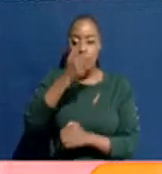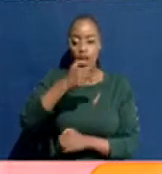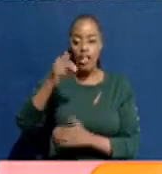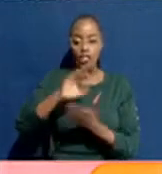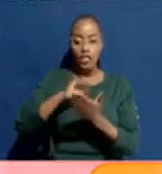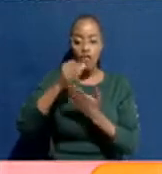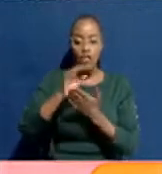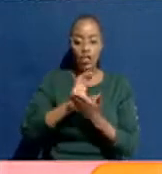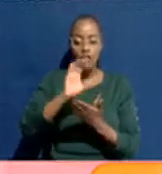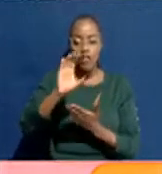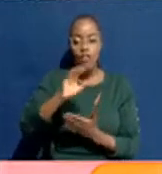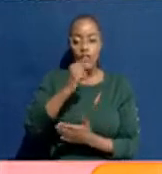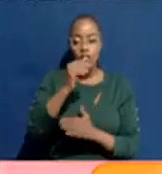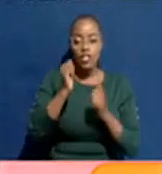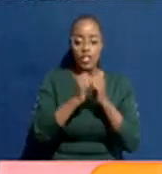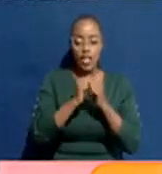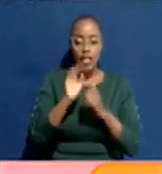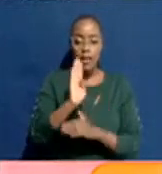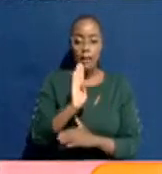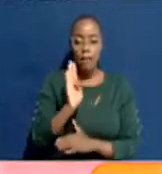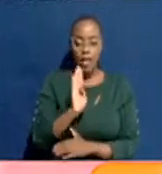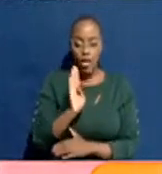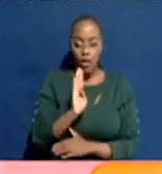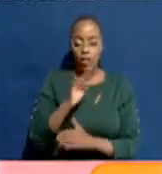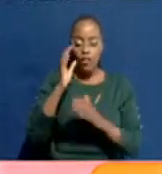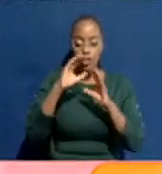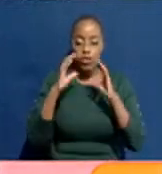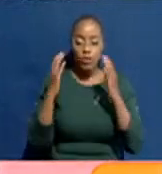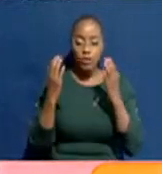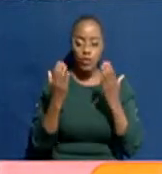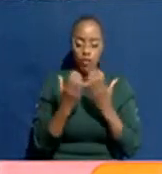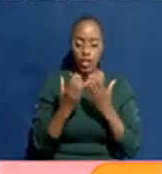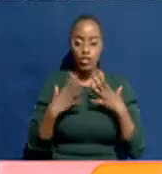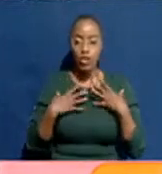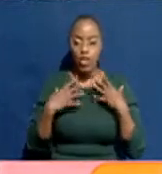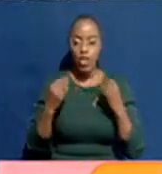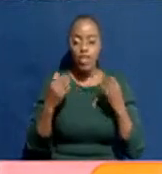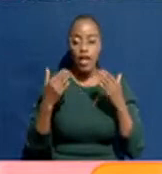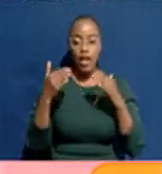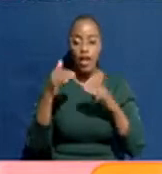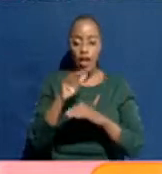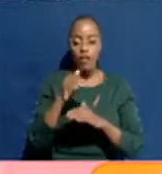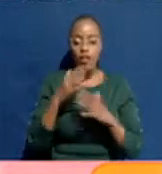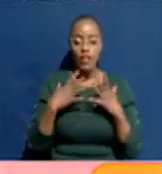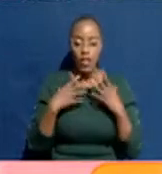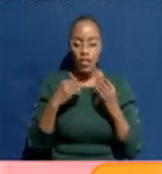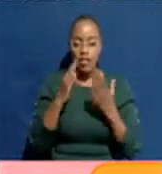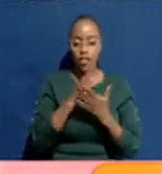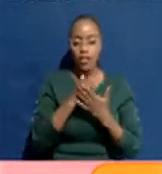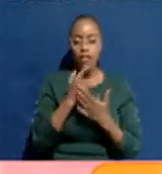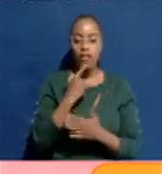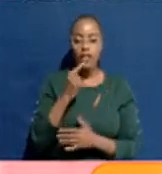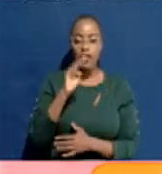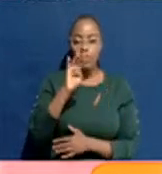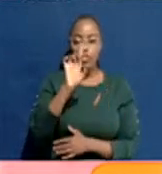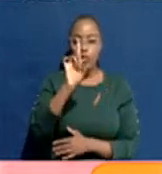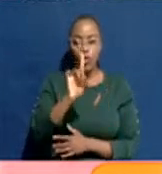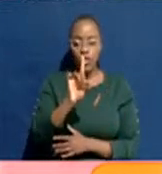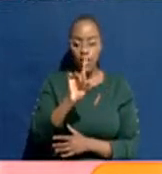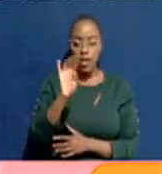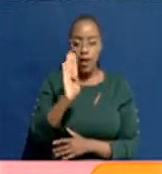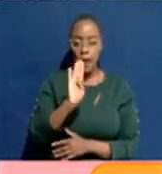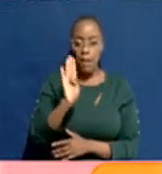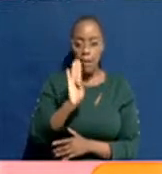Fund has been allocated just over 10 billion shillings, universal health coverage has been allocated, the health sector has been allocated about 141